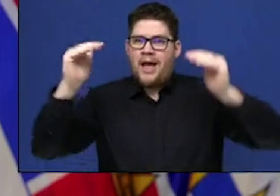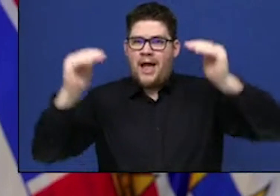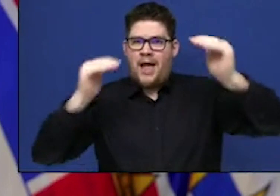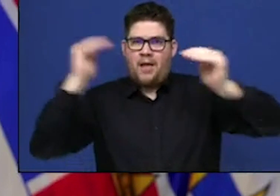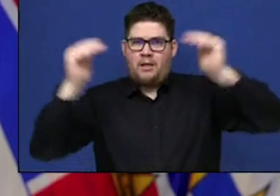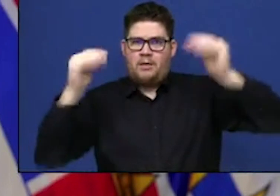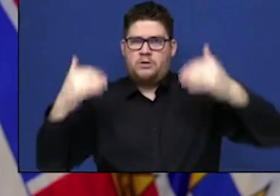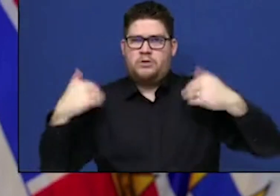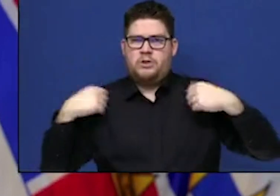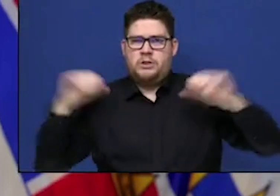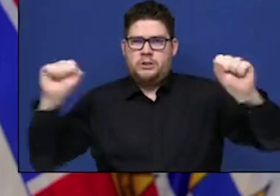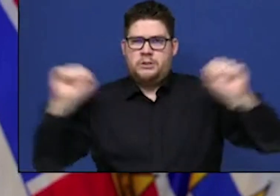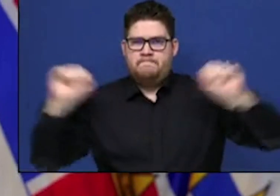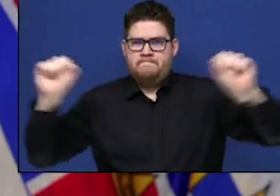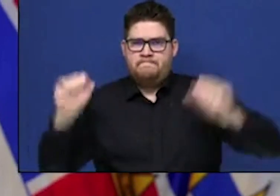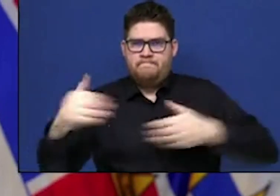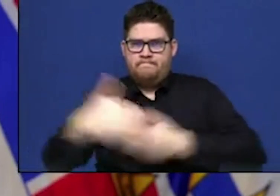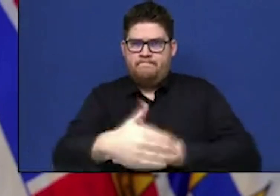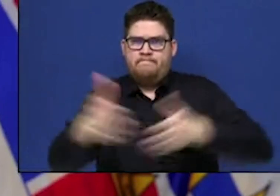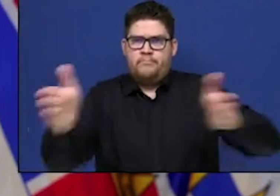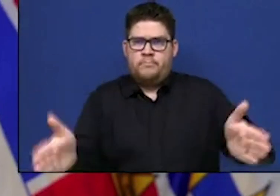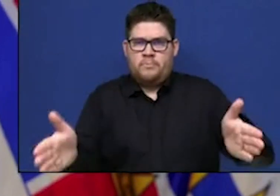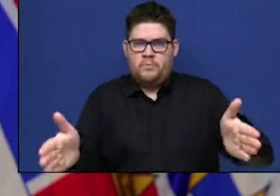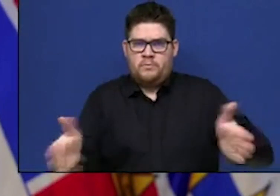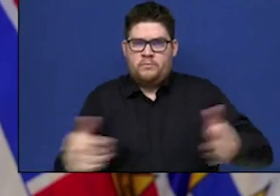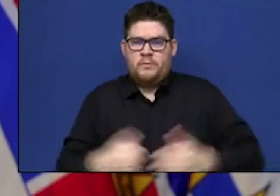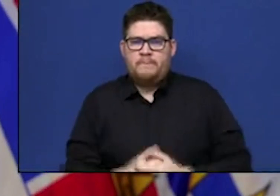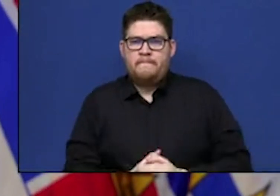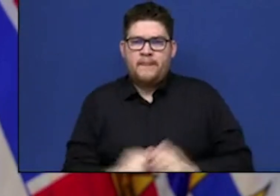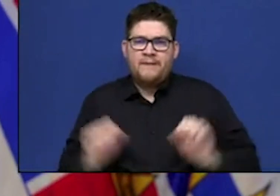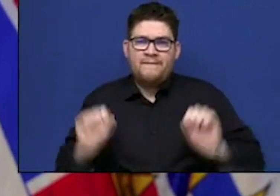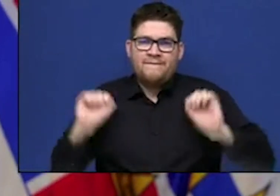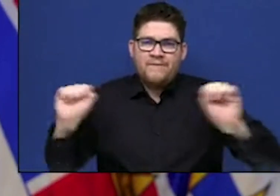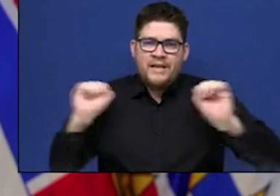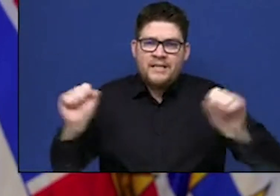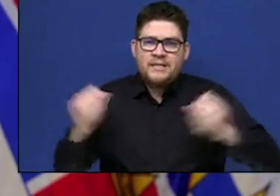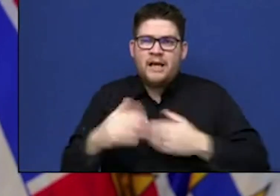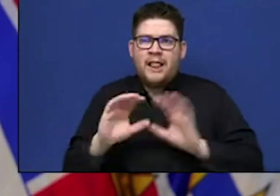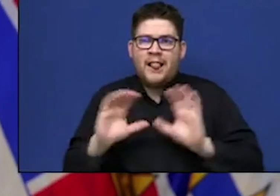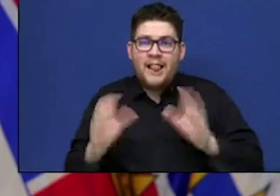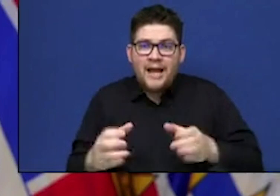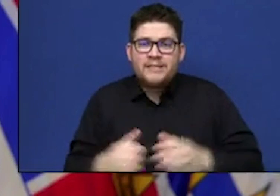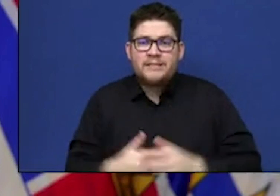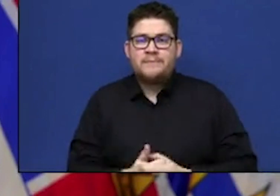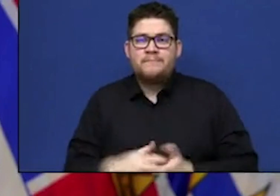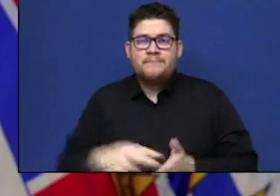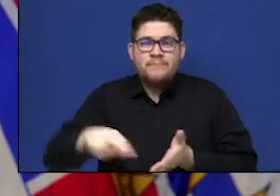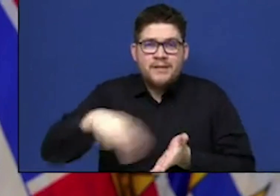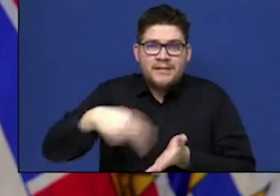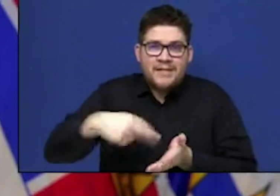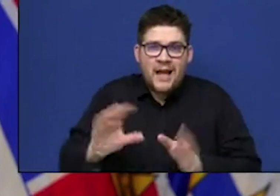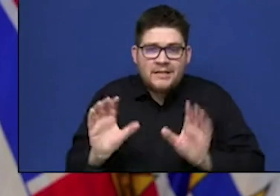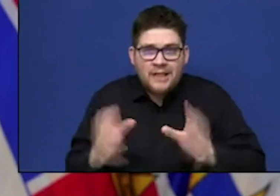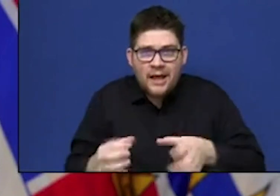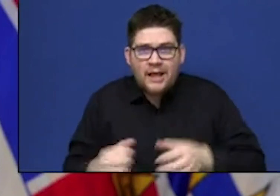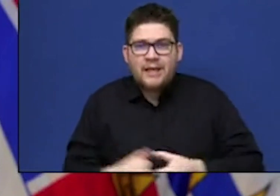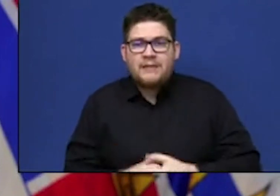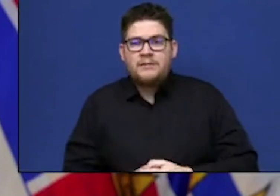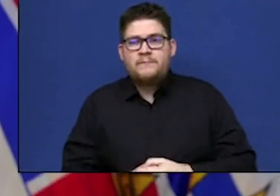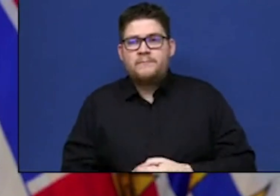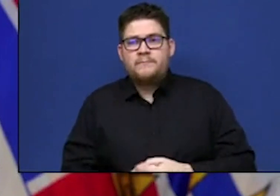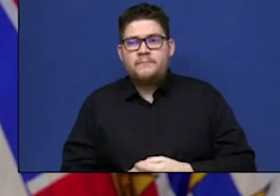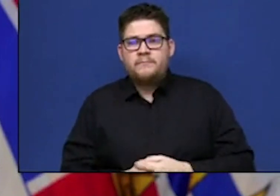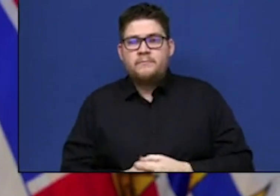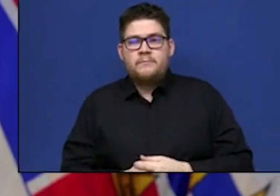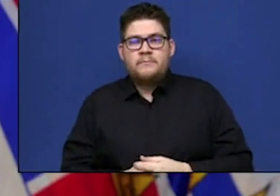it is not the youth programs that we have in place with very strict restrictions, and I know that's a